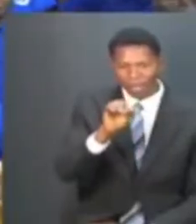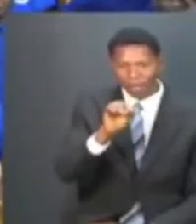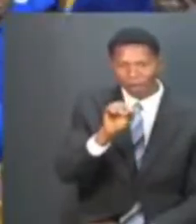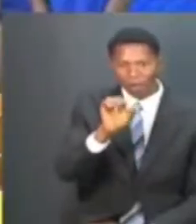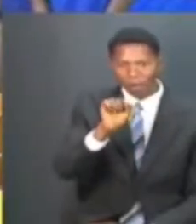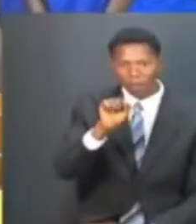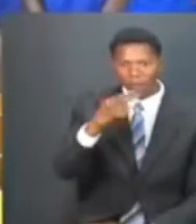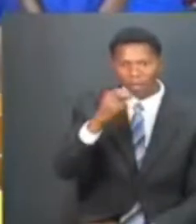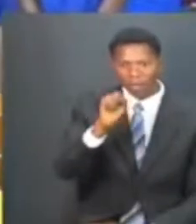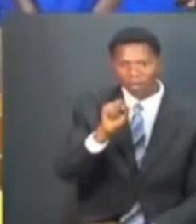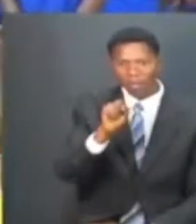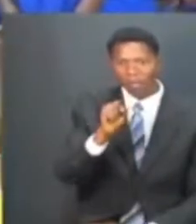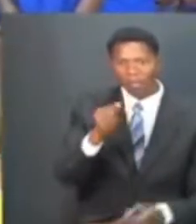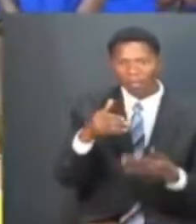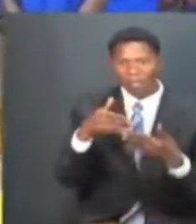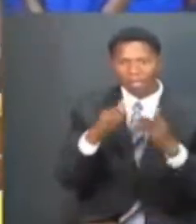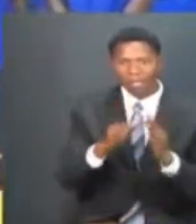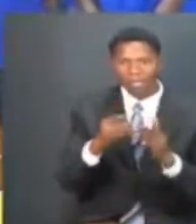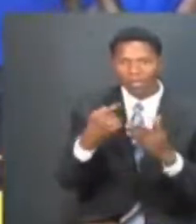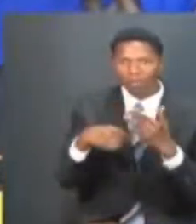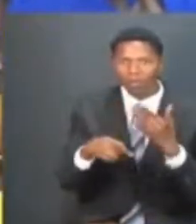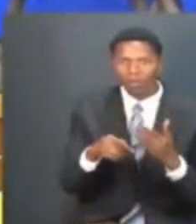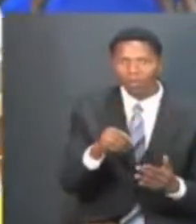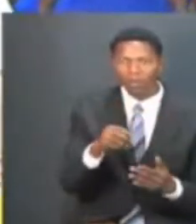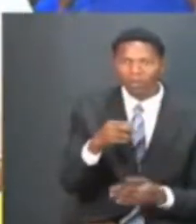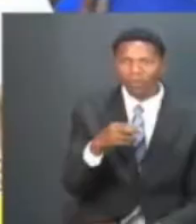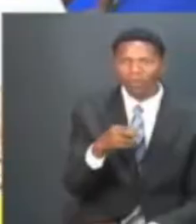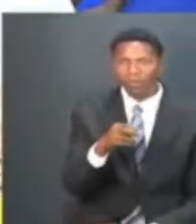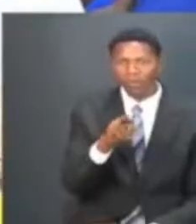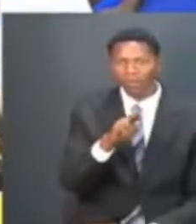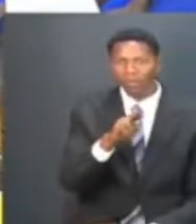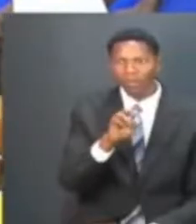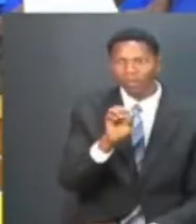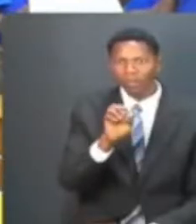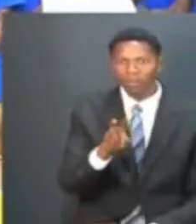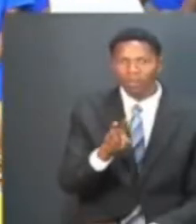led by Reverend Dr. Seth Agbayuman,